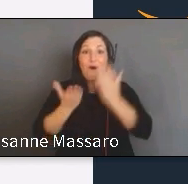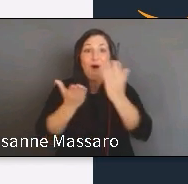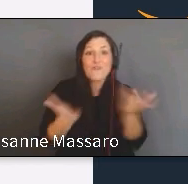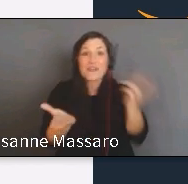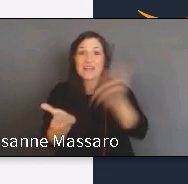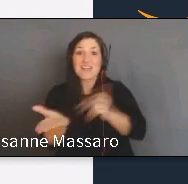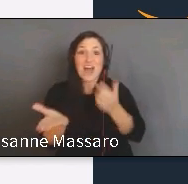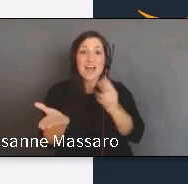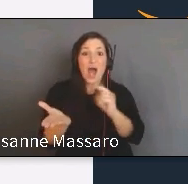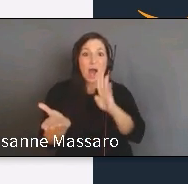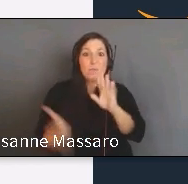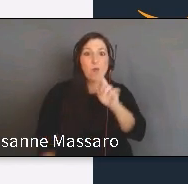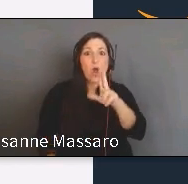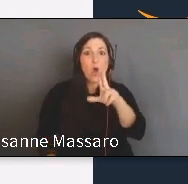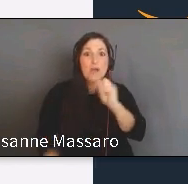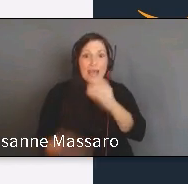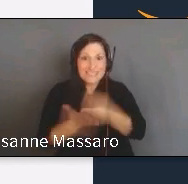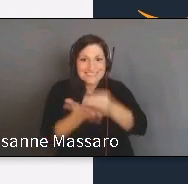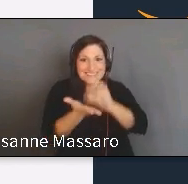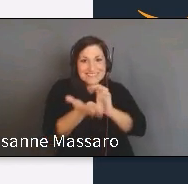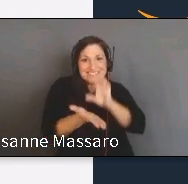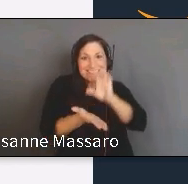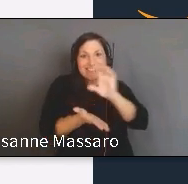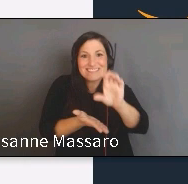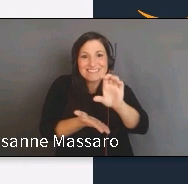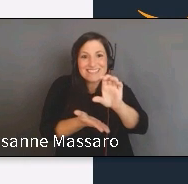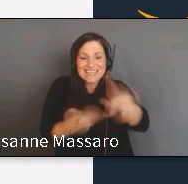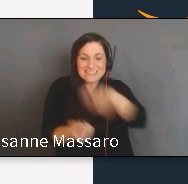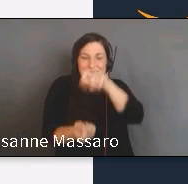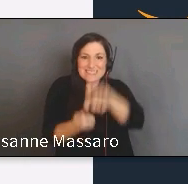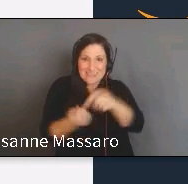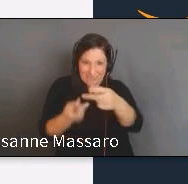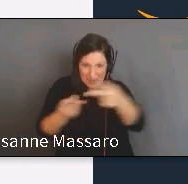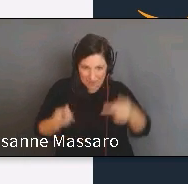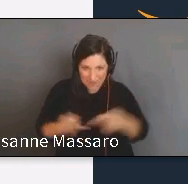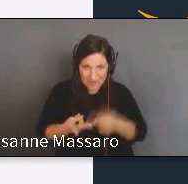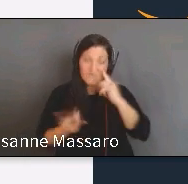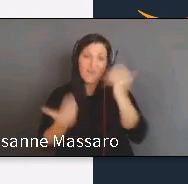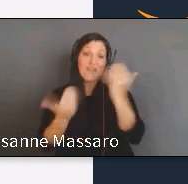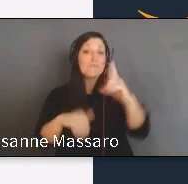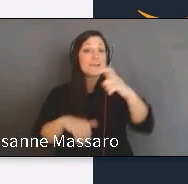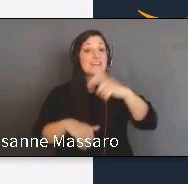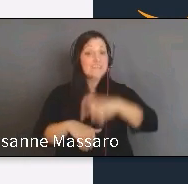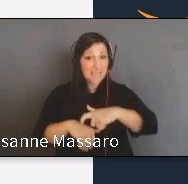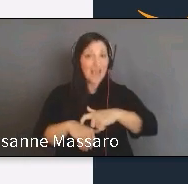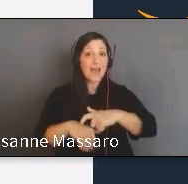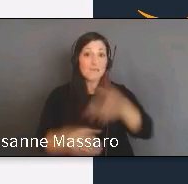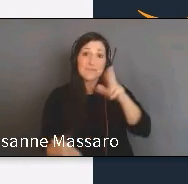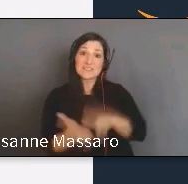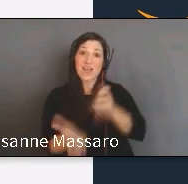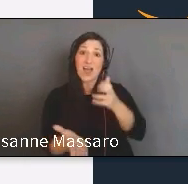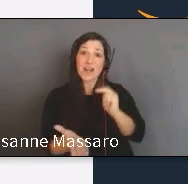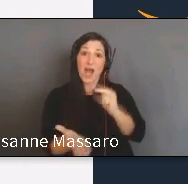on bonus in very select sites. So, for a very limited time, a Right. sign on